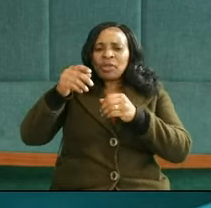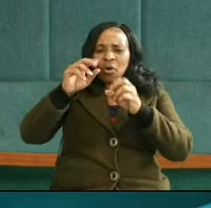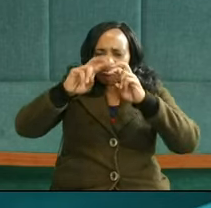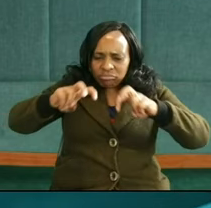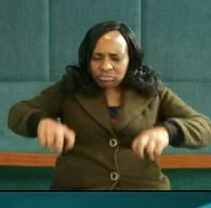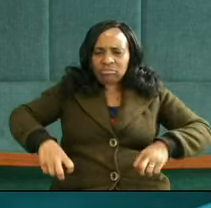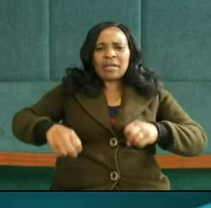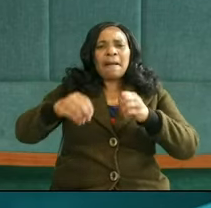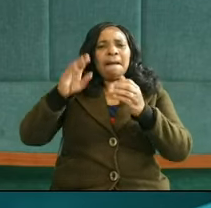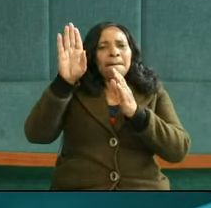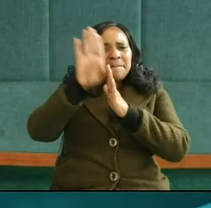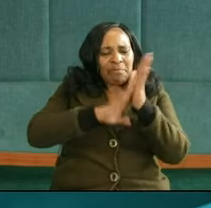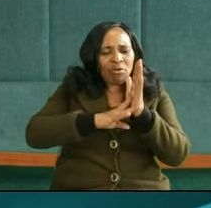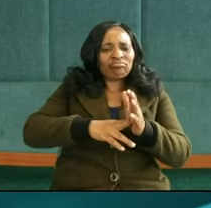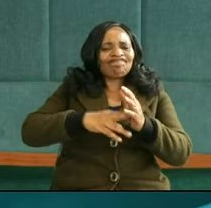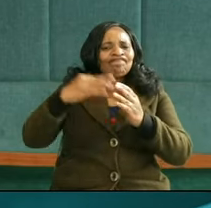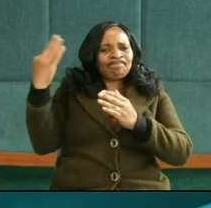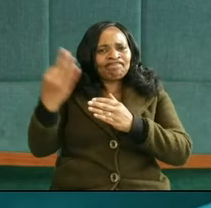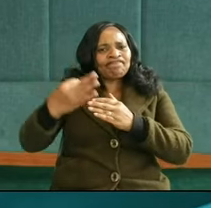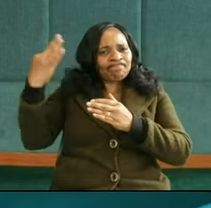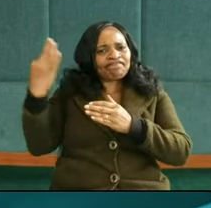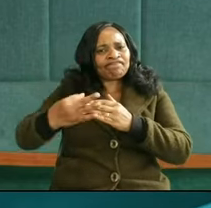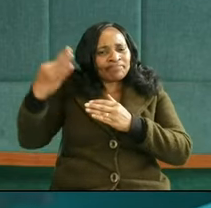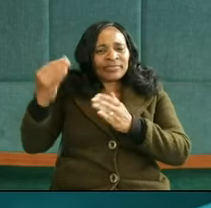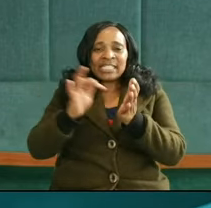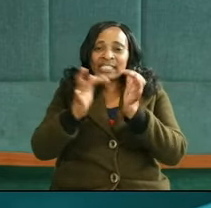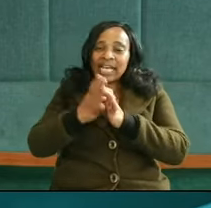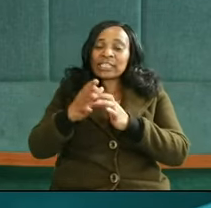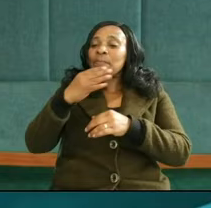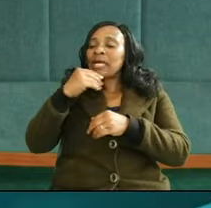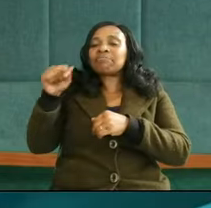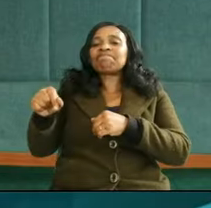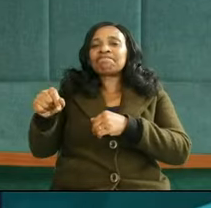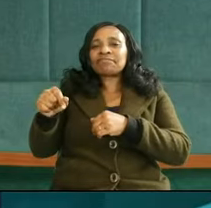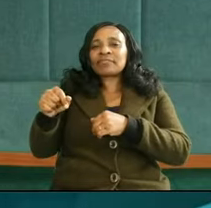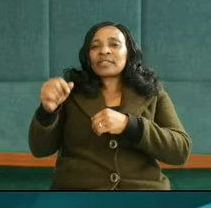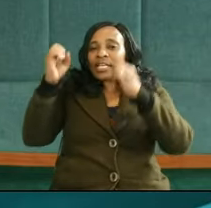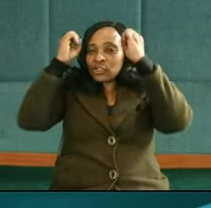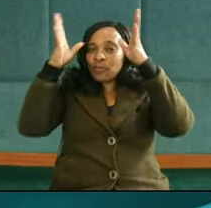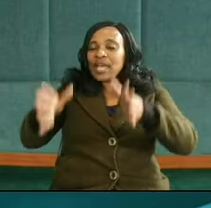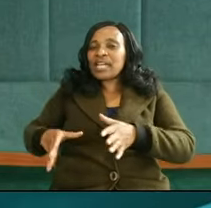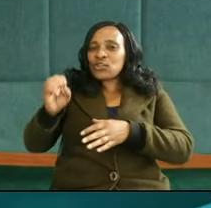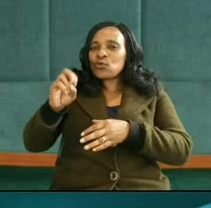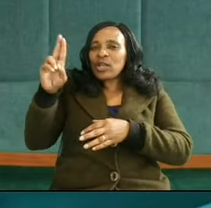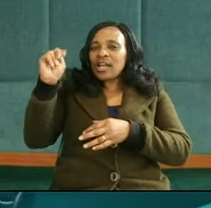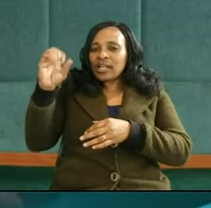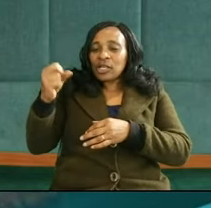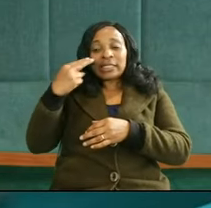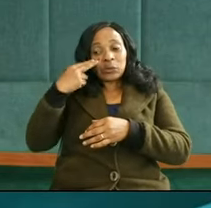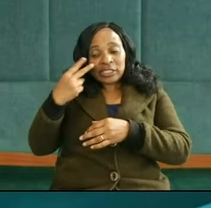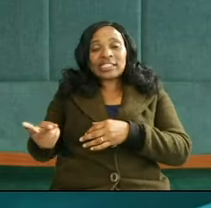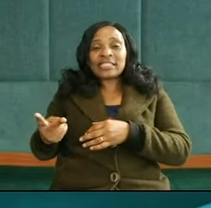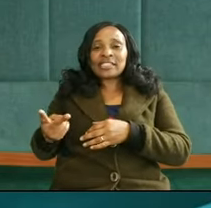of the scripture to preach Jesus to the Ethiopian eunuch. A similar expression will be seen